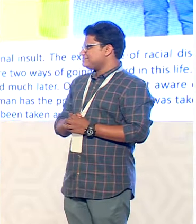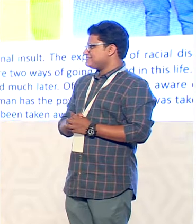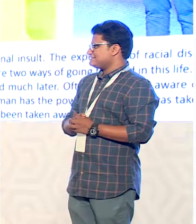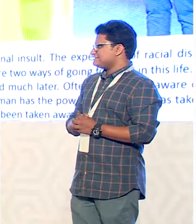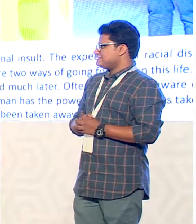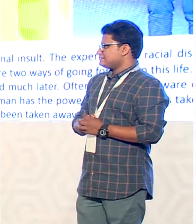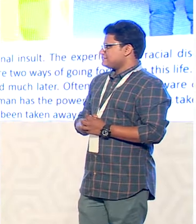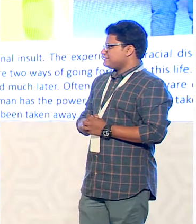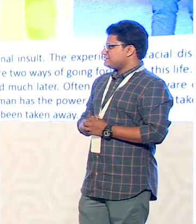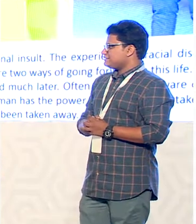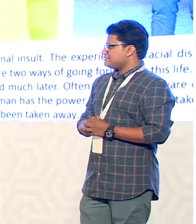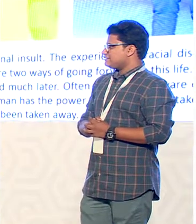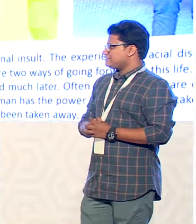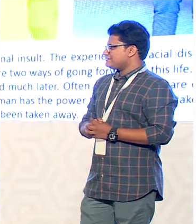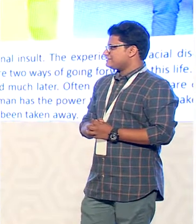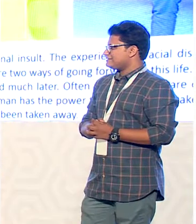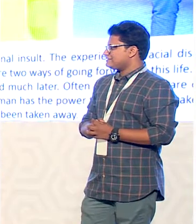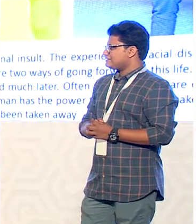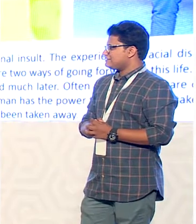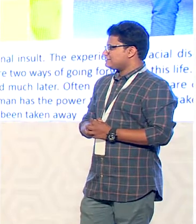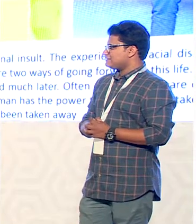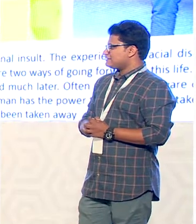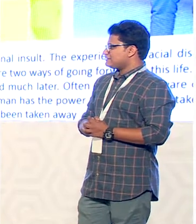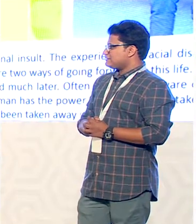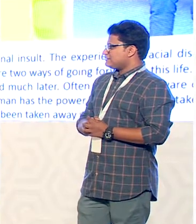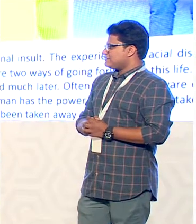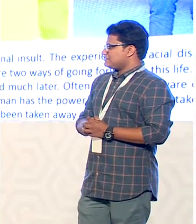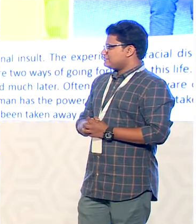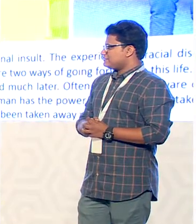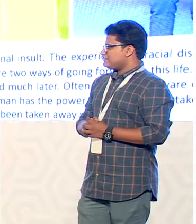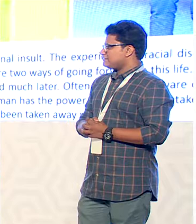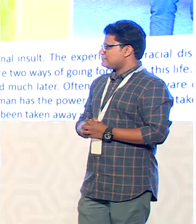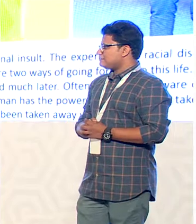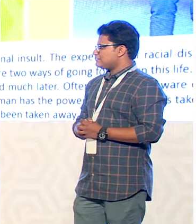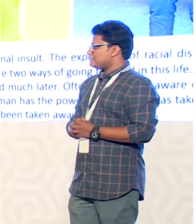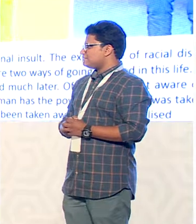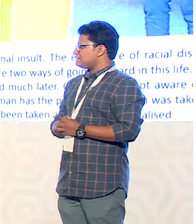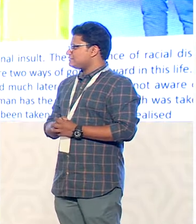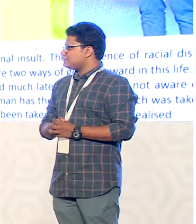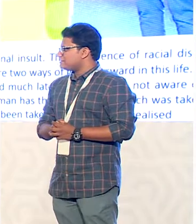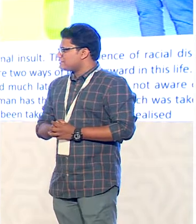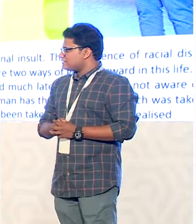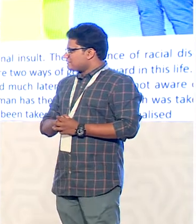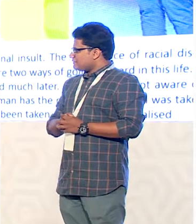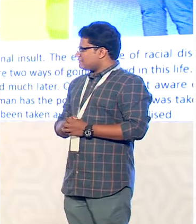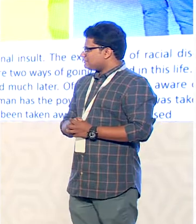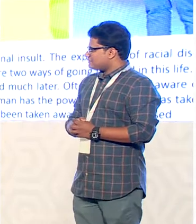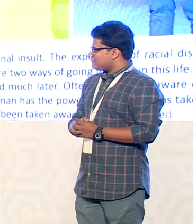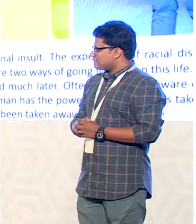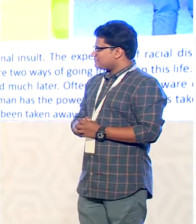mein nikla ye parinam, hari se bada hari